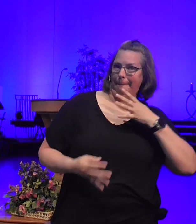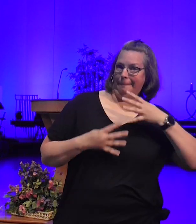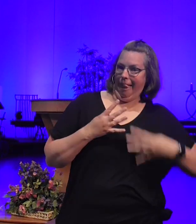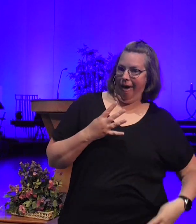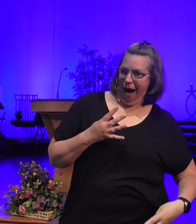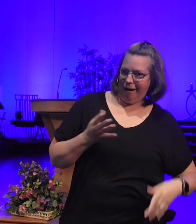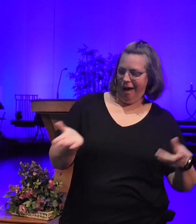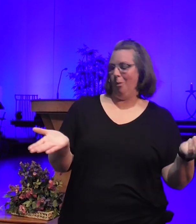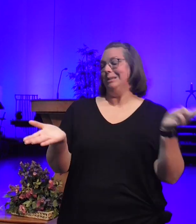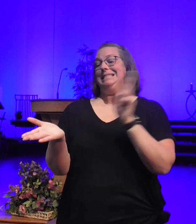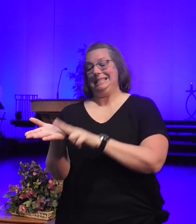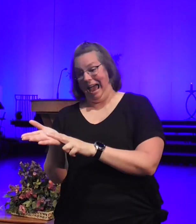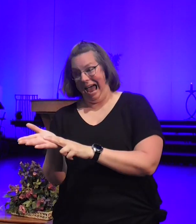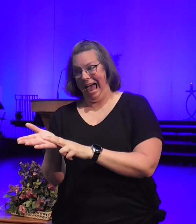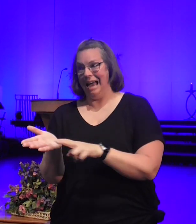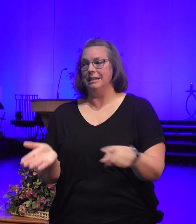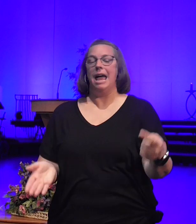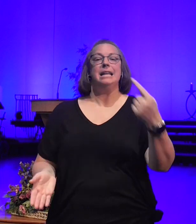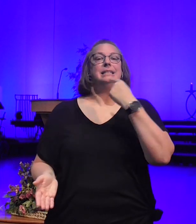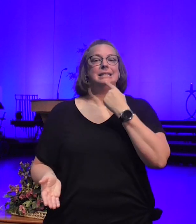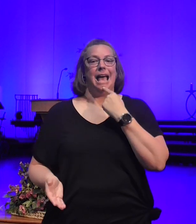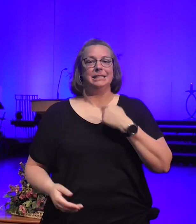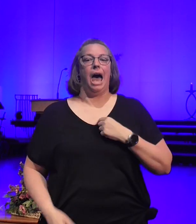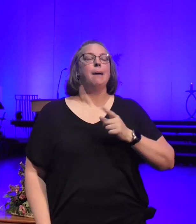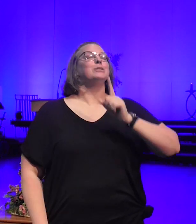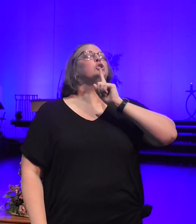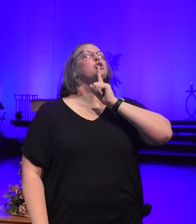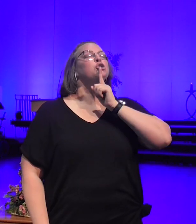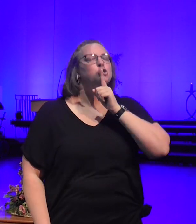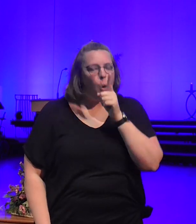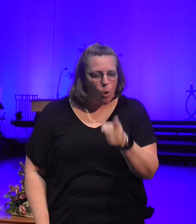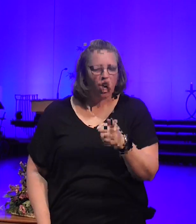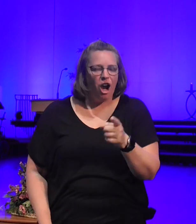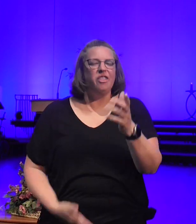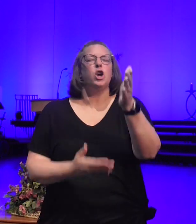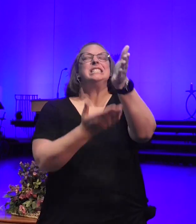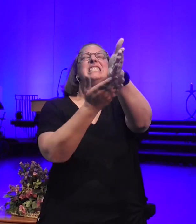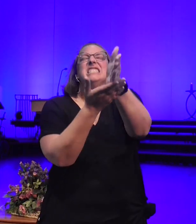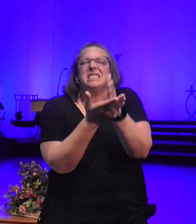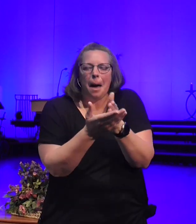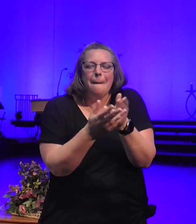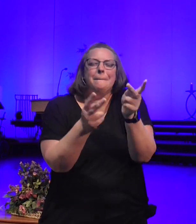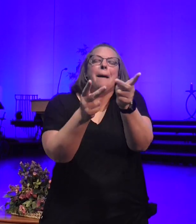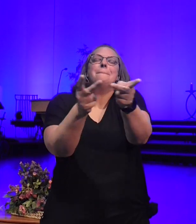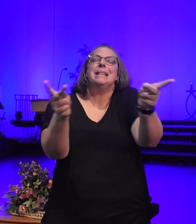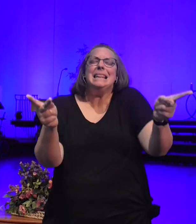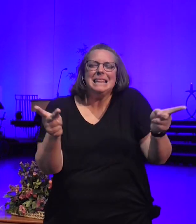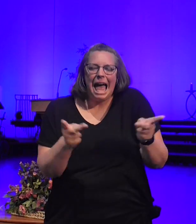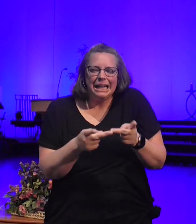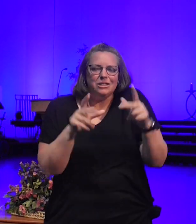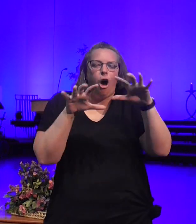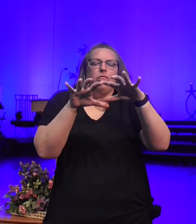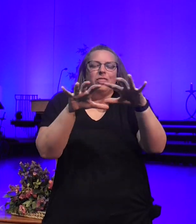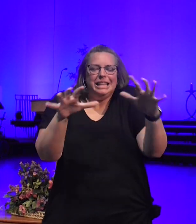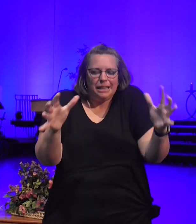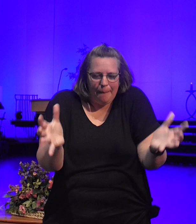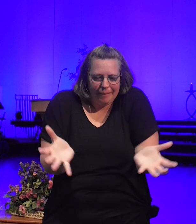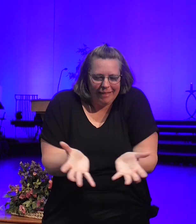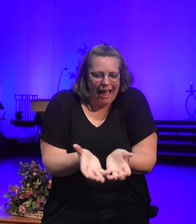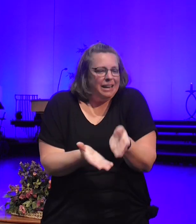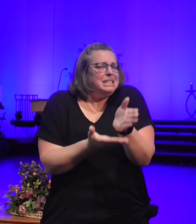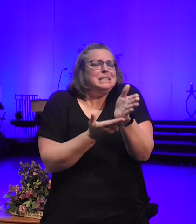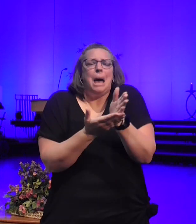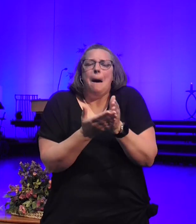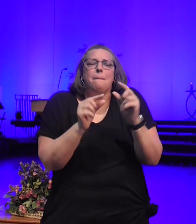even that says, I'm sure there is some place on this planet, some group,